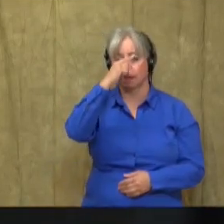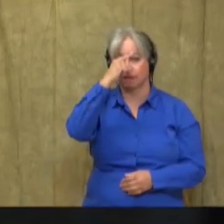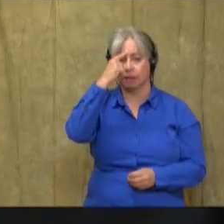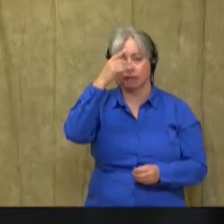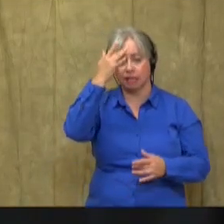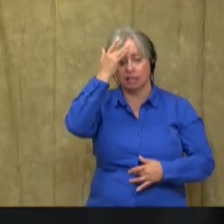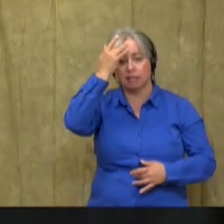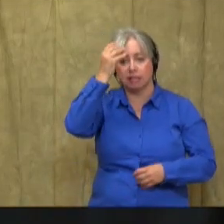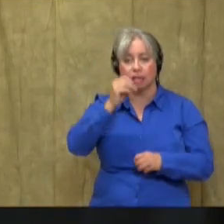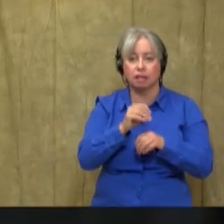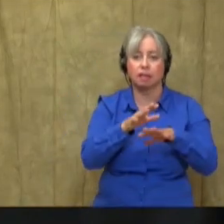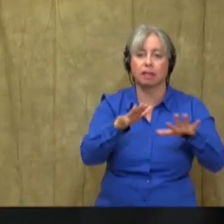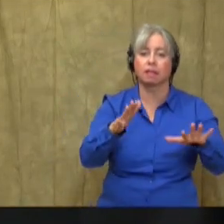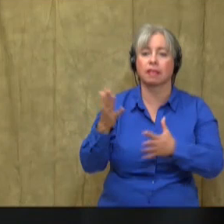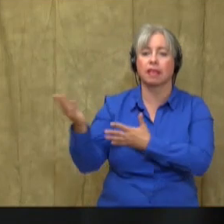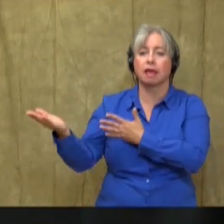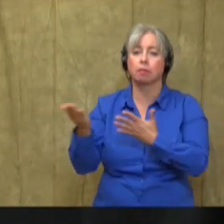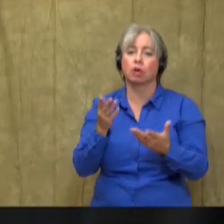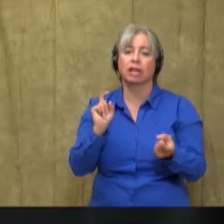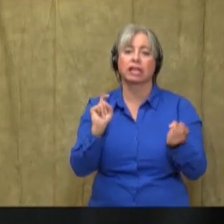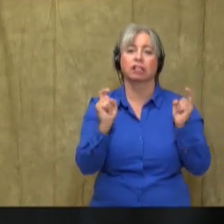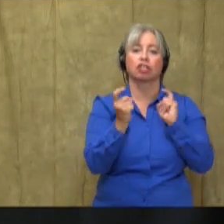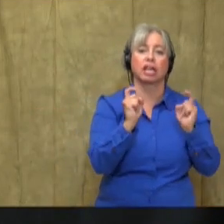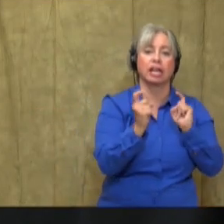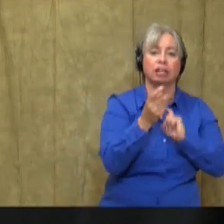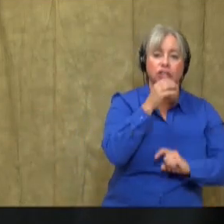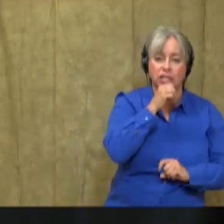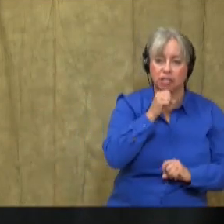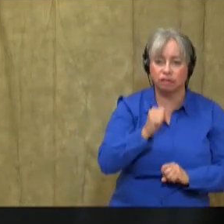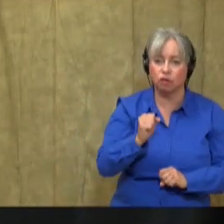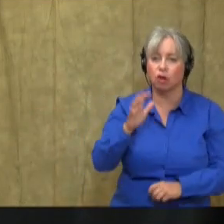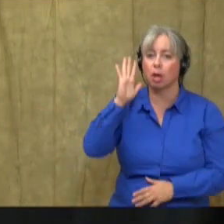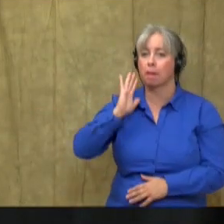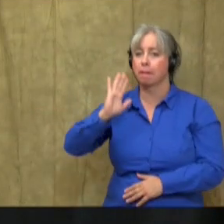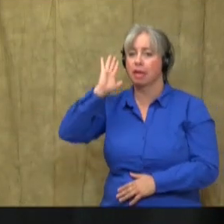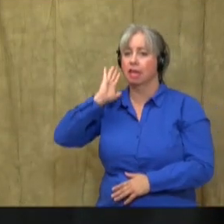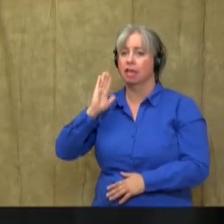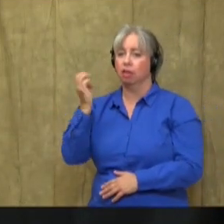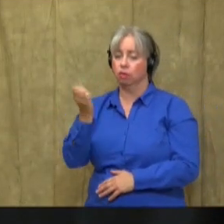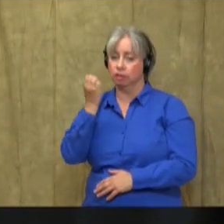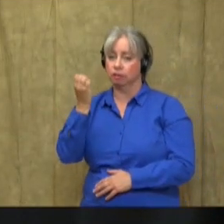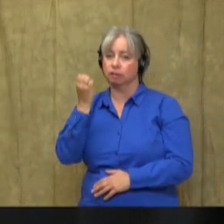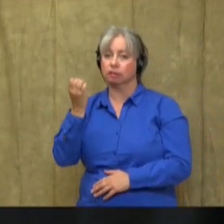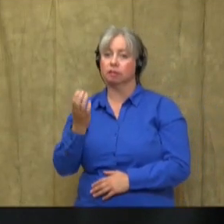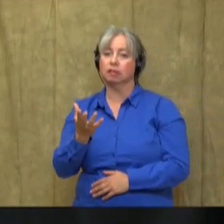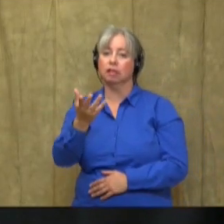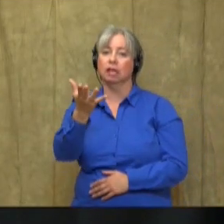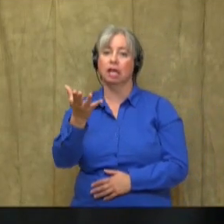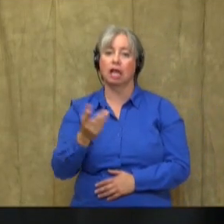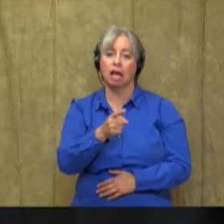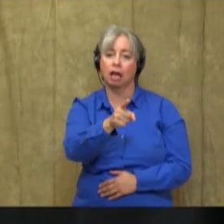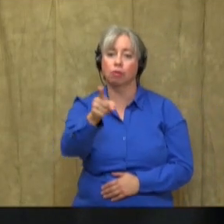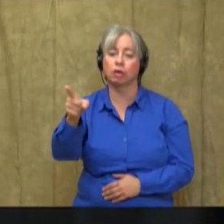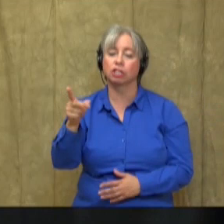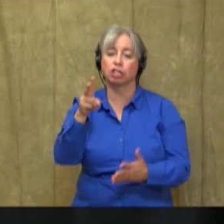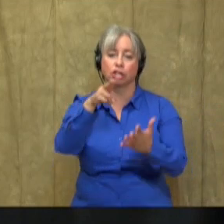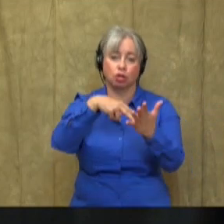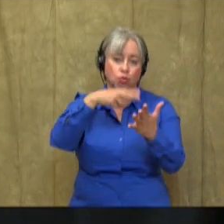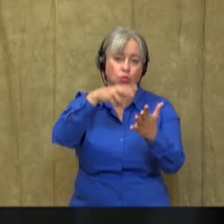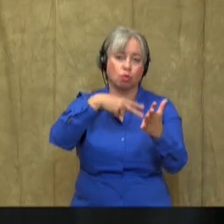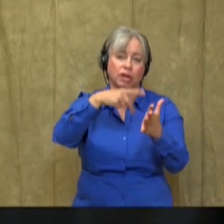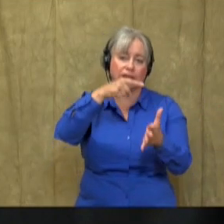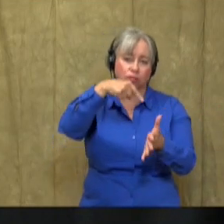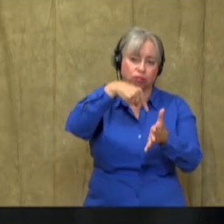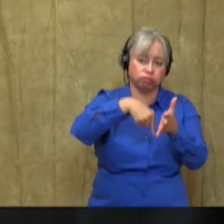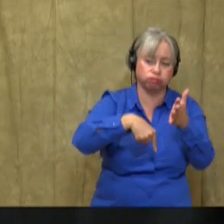lot of changes to medieval Europe. And so if you do, I encourage you to do a little more research on the Black Plague and do